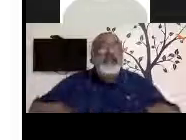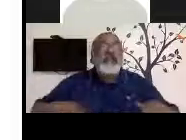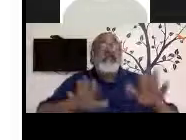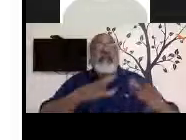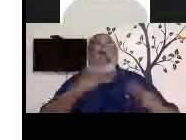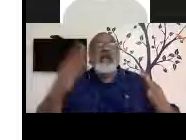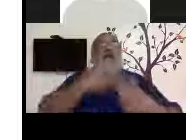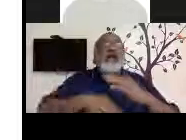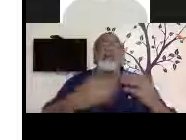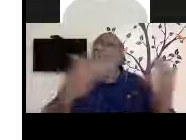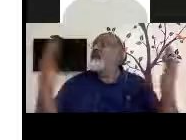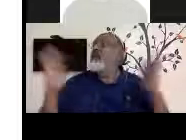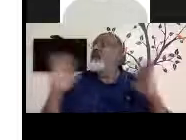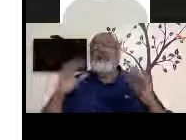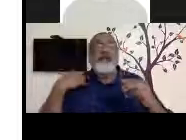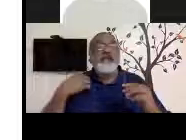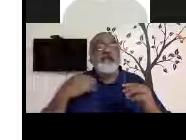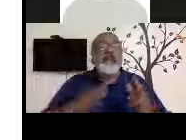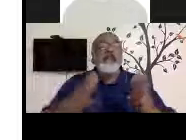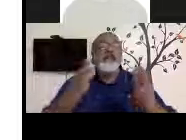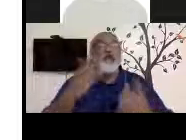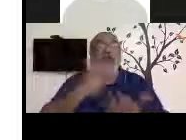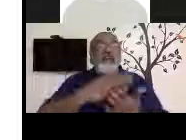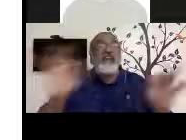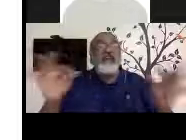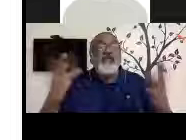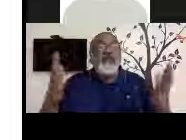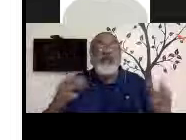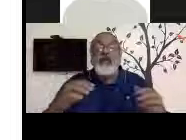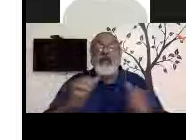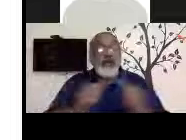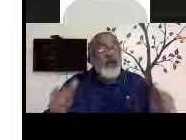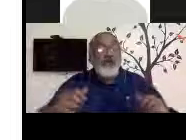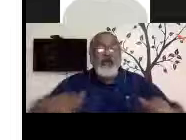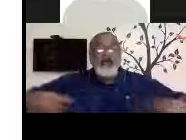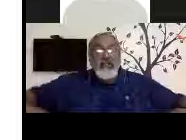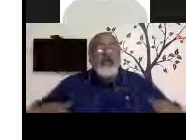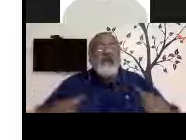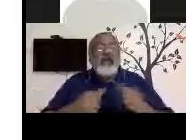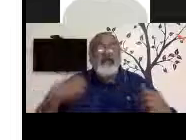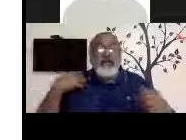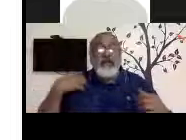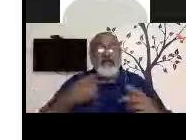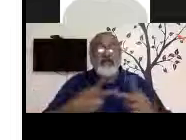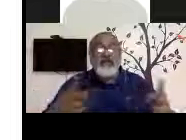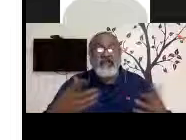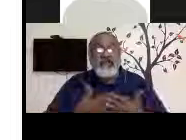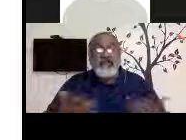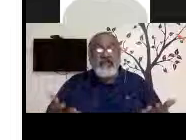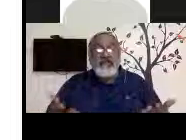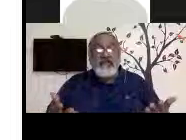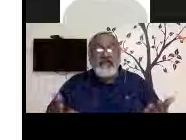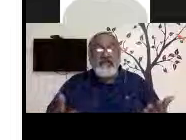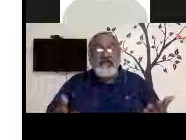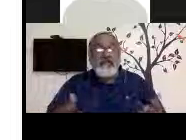prevailing in the environment, as well as a lack of assistive devices like wheelchairs or whatever. So in that case, the system